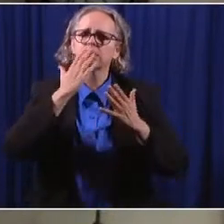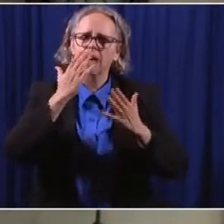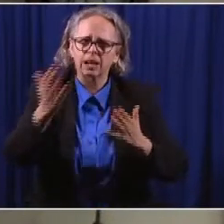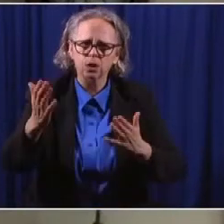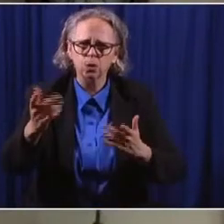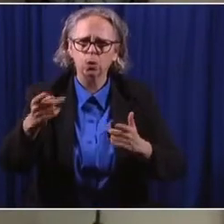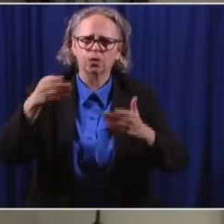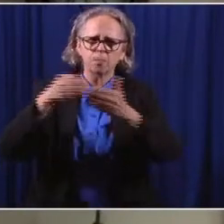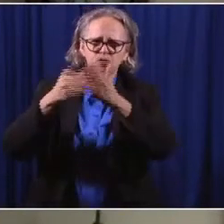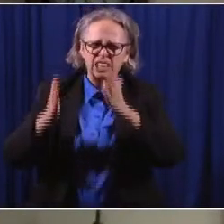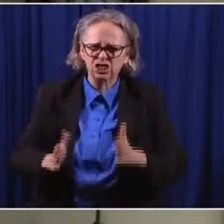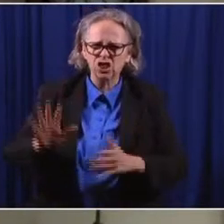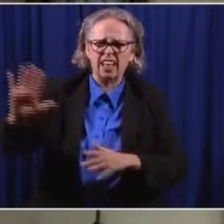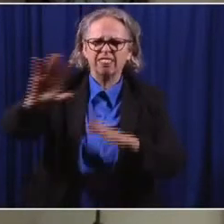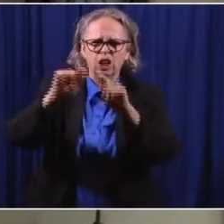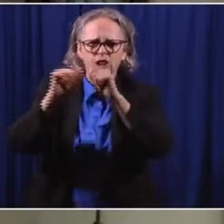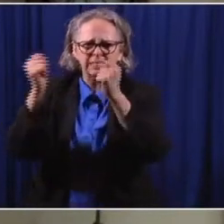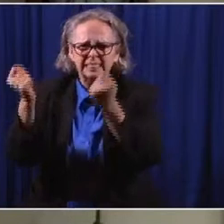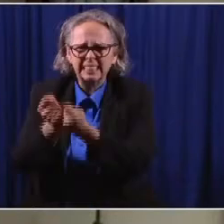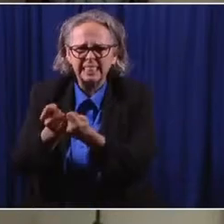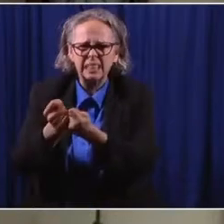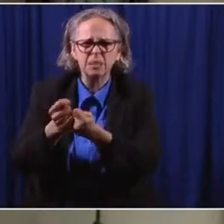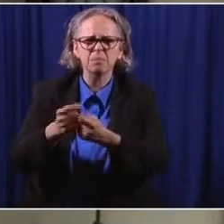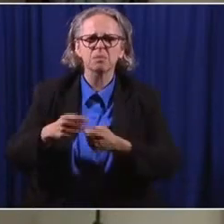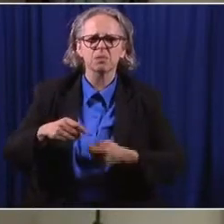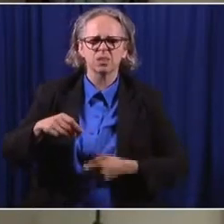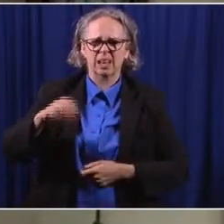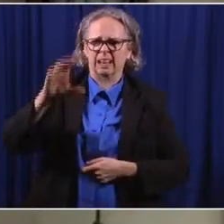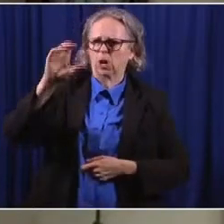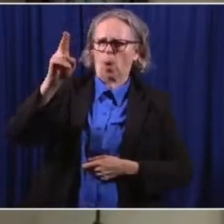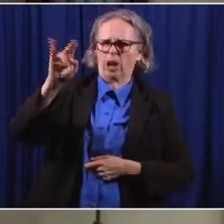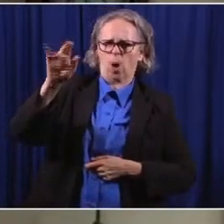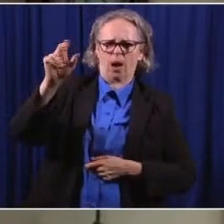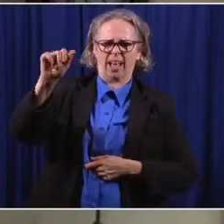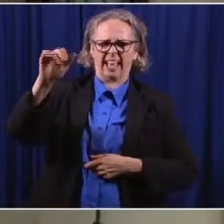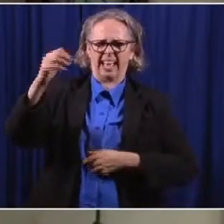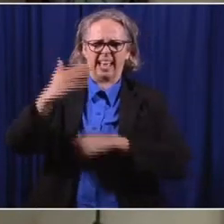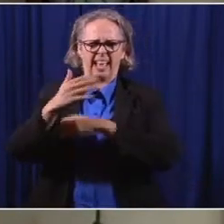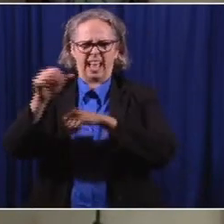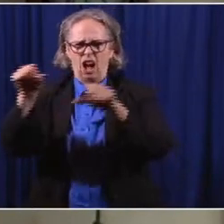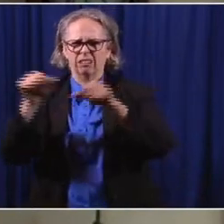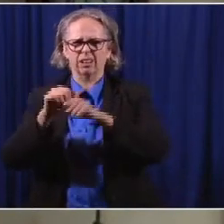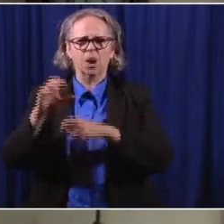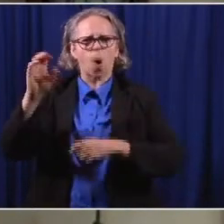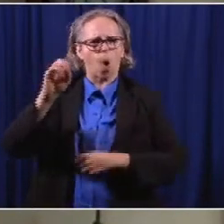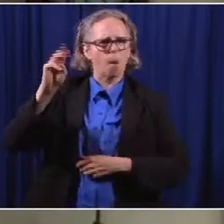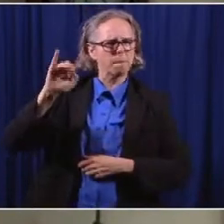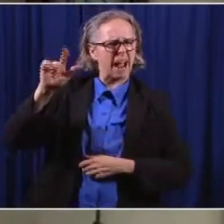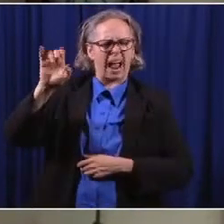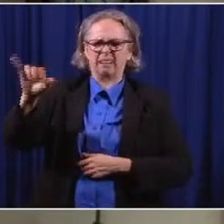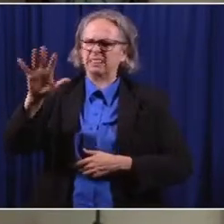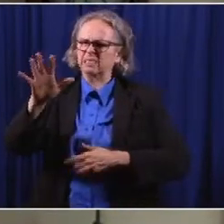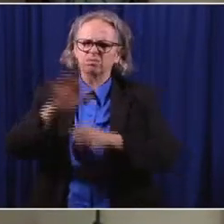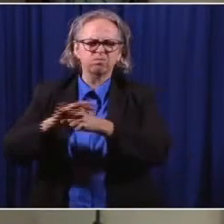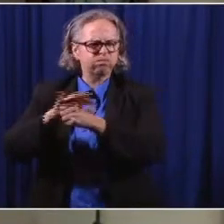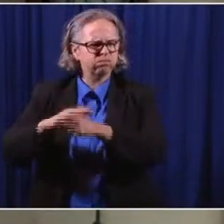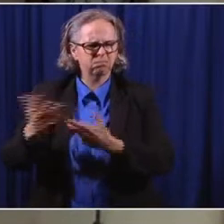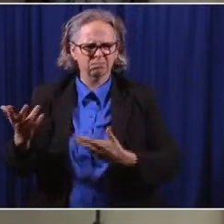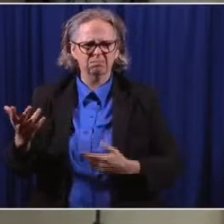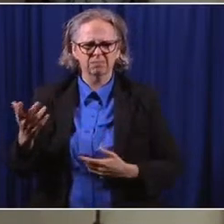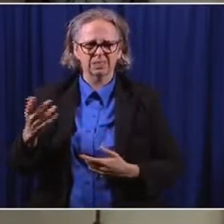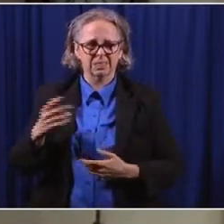their team, the men and women of their team who have worked so very, very hard, as well as the people from BCI who have been